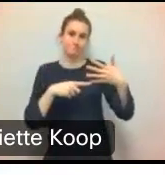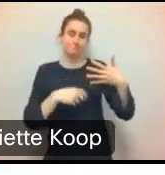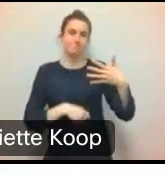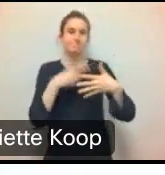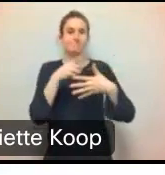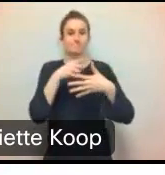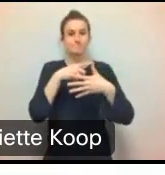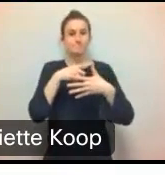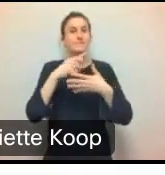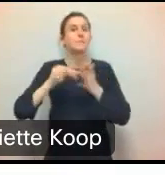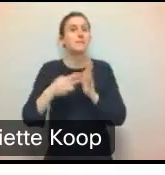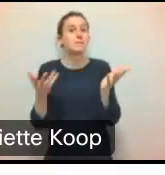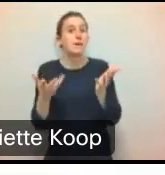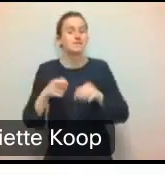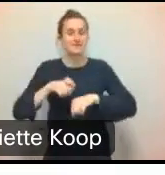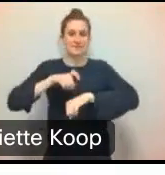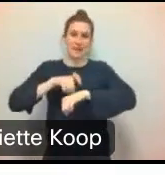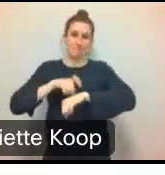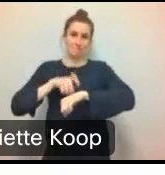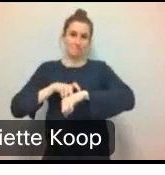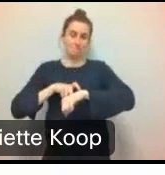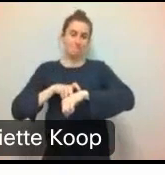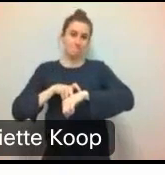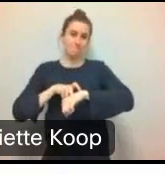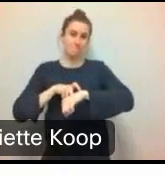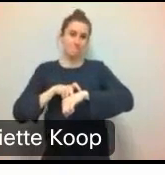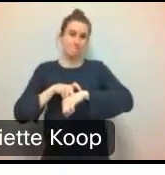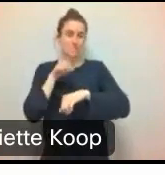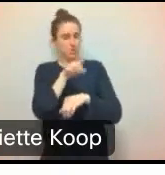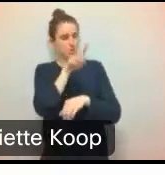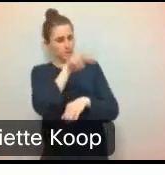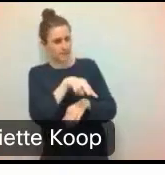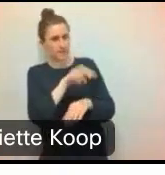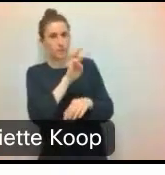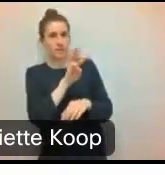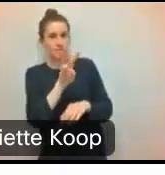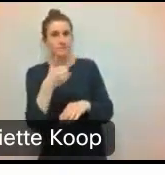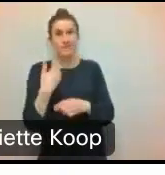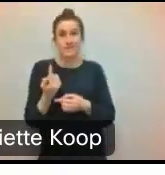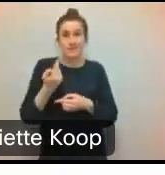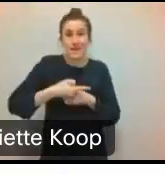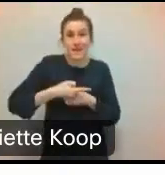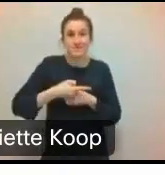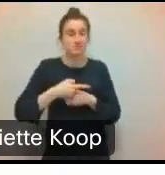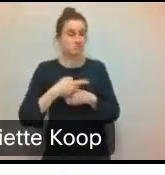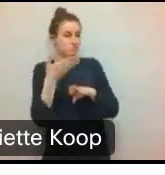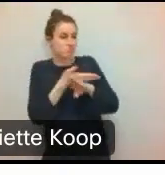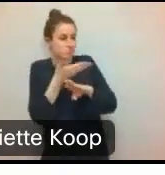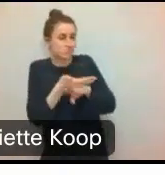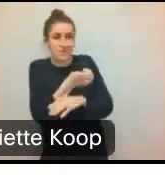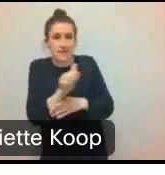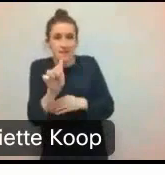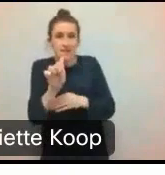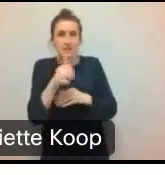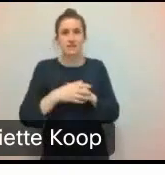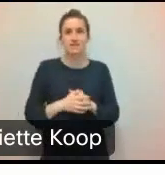course, means the time. So you're on this website, you're looking at, does it have a date? Has it been revised? How current's the information?